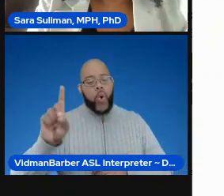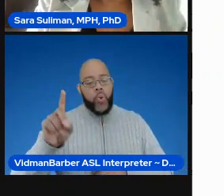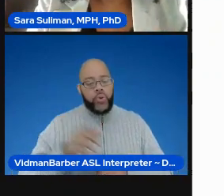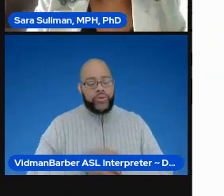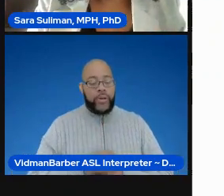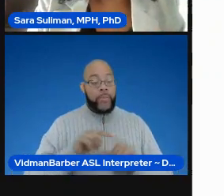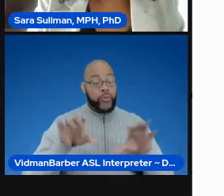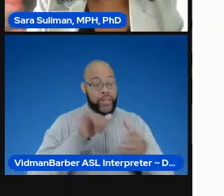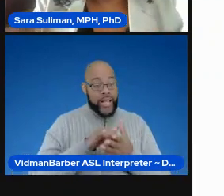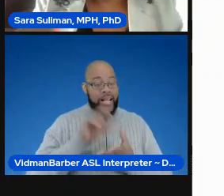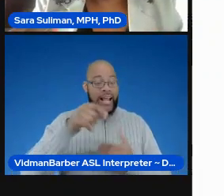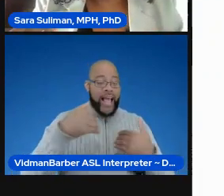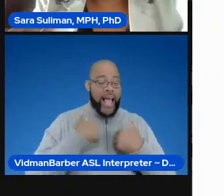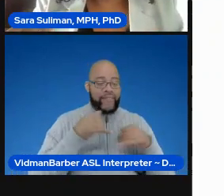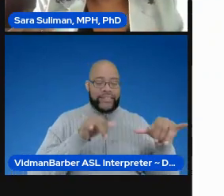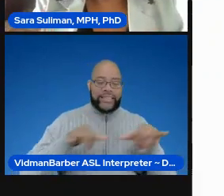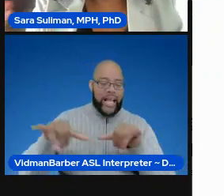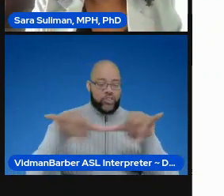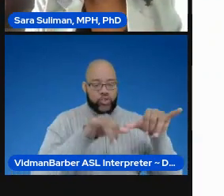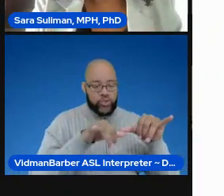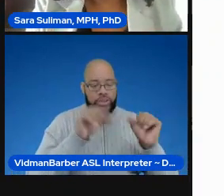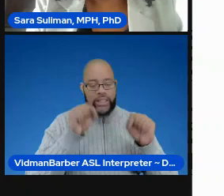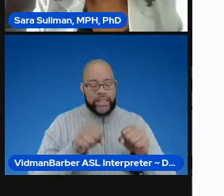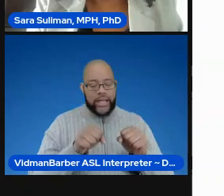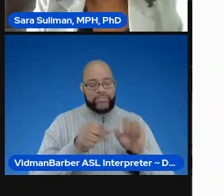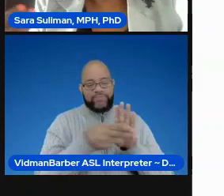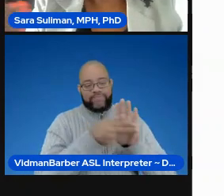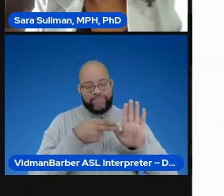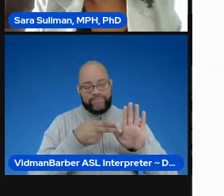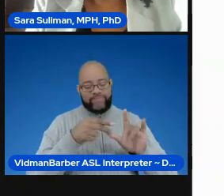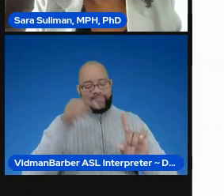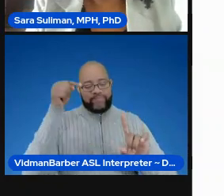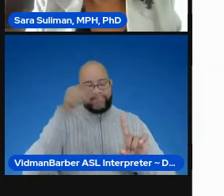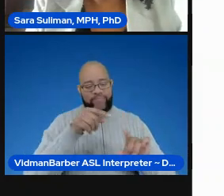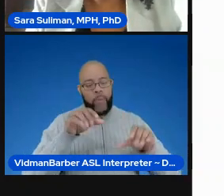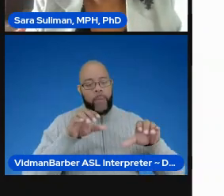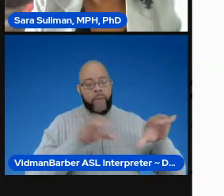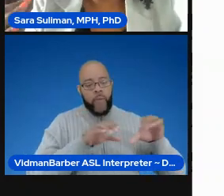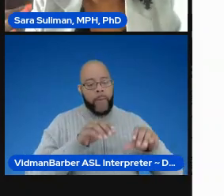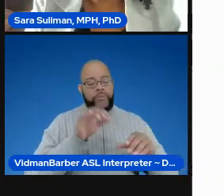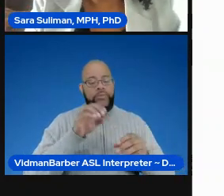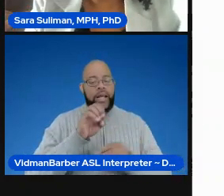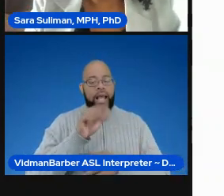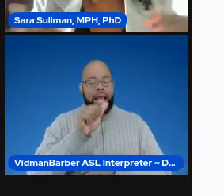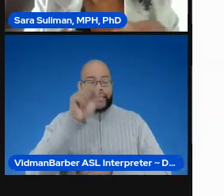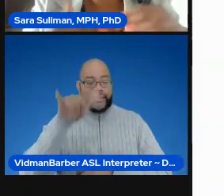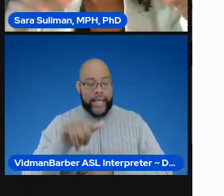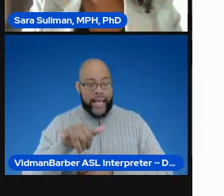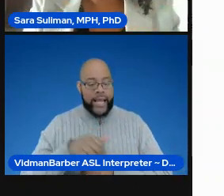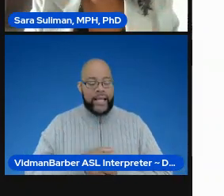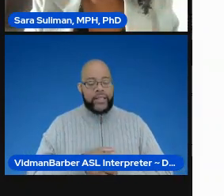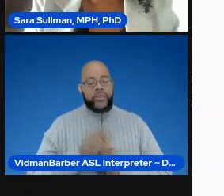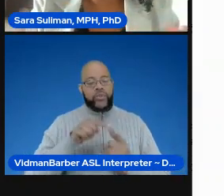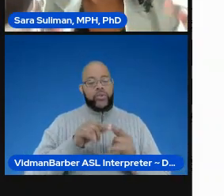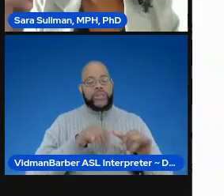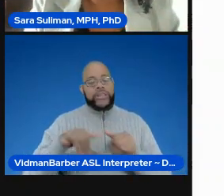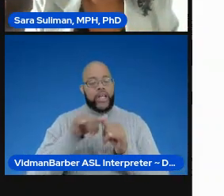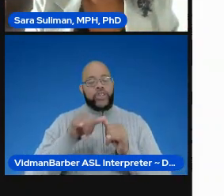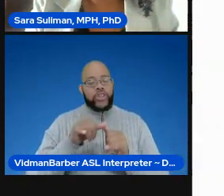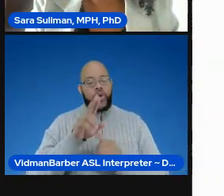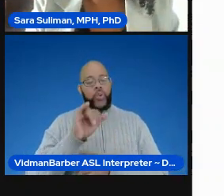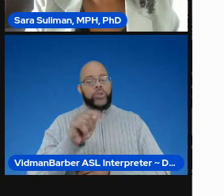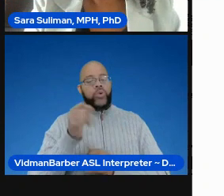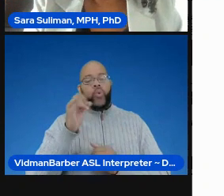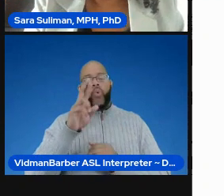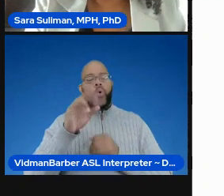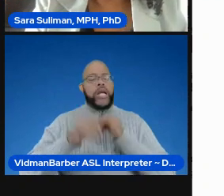to do this, you need to have standards that can benchmark the performance of your assays to a standardized unit or the